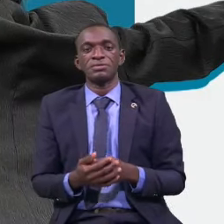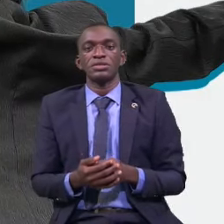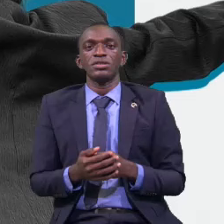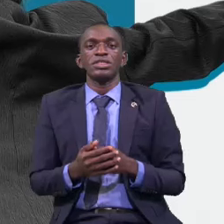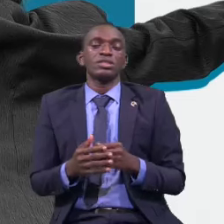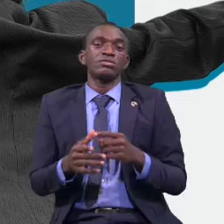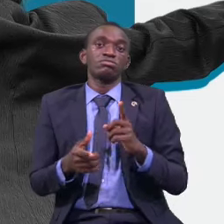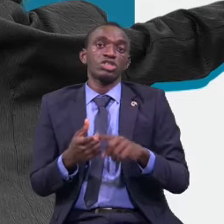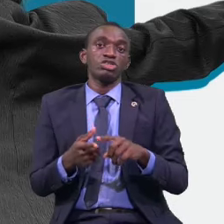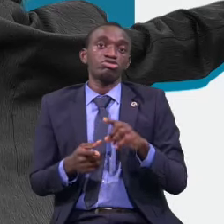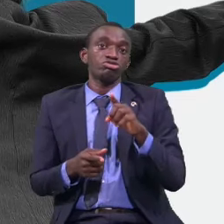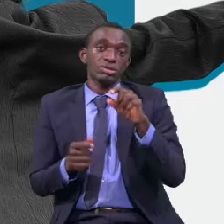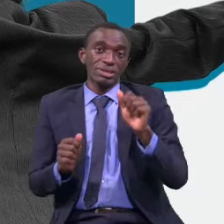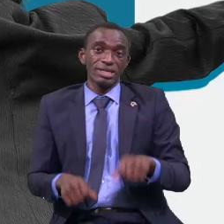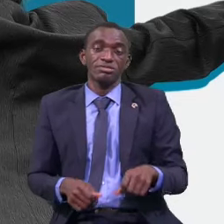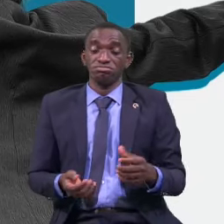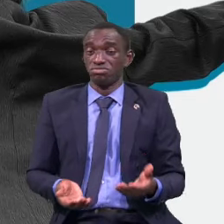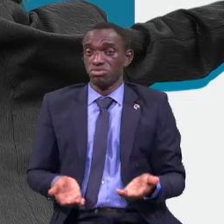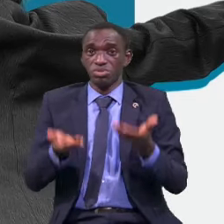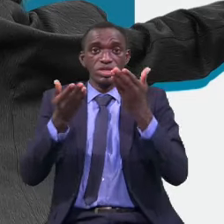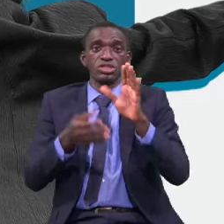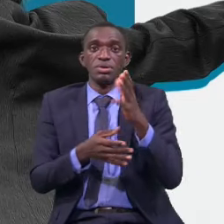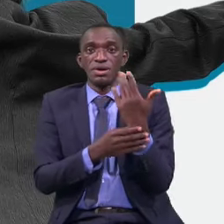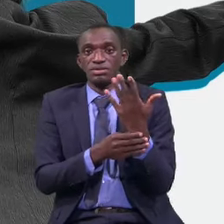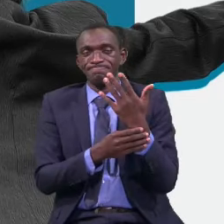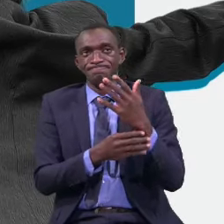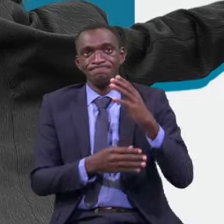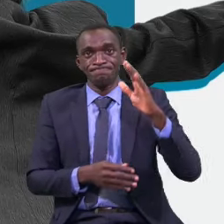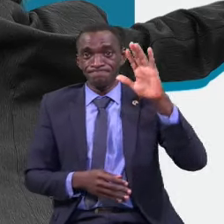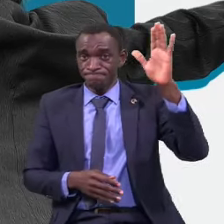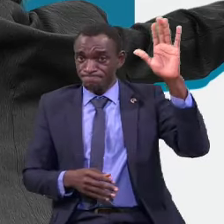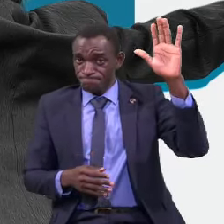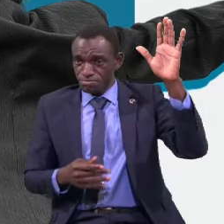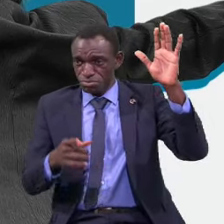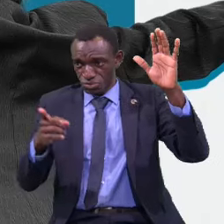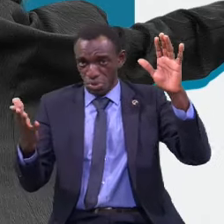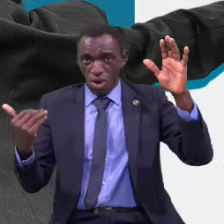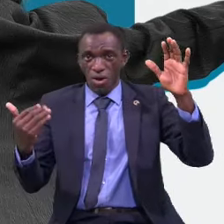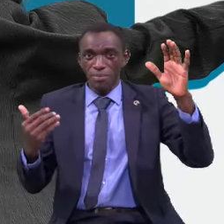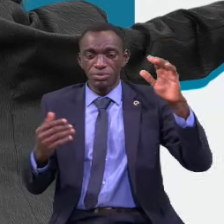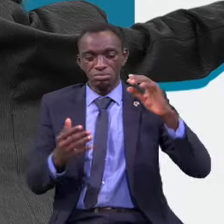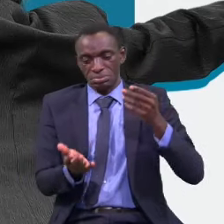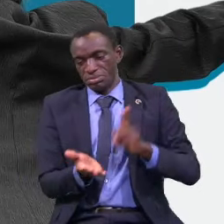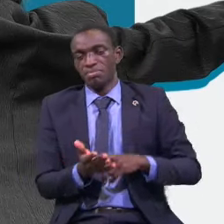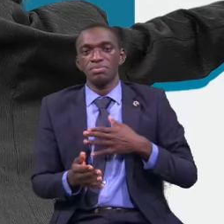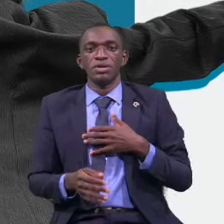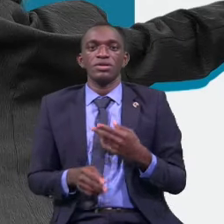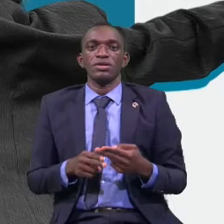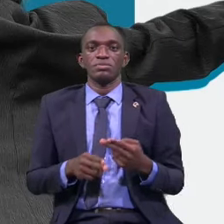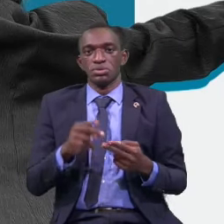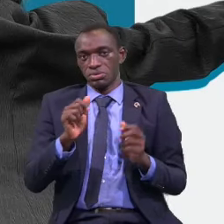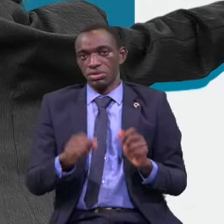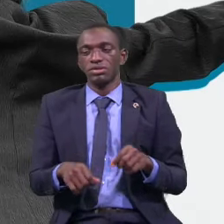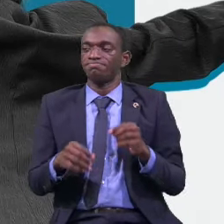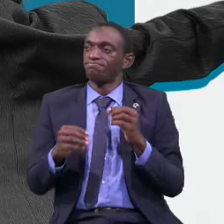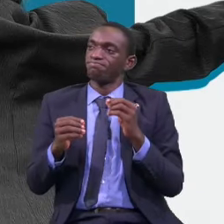beckon on them, they will be there. Si quelqu'un n'est pas près de toi, pourtant tu es debout, alors lève la main, quelqu'un se